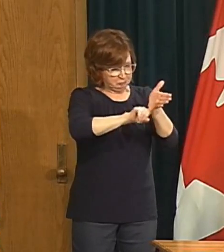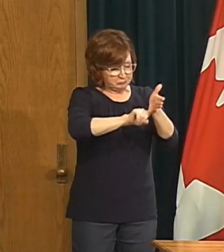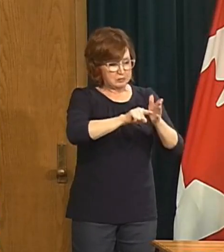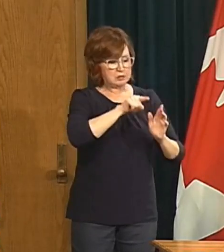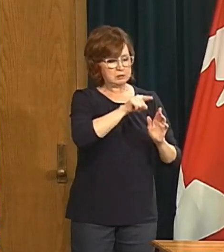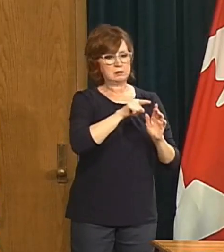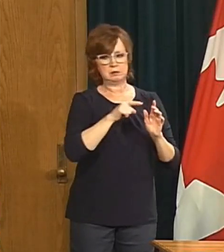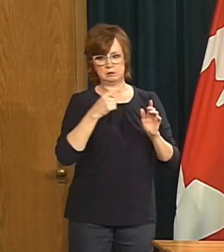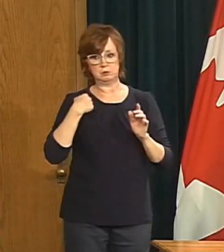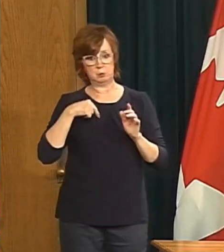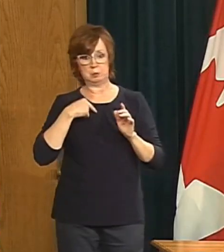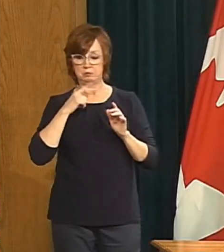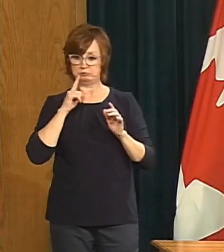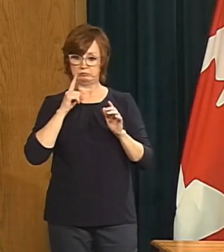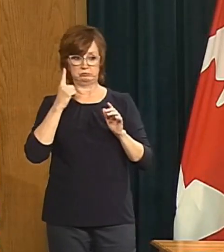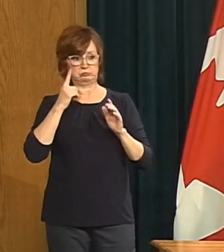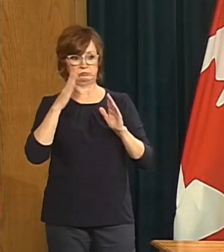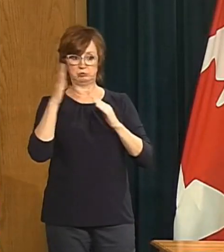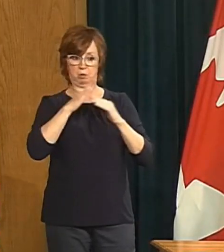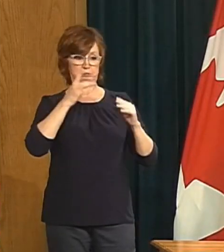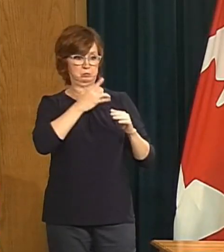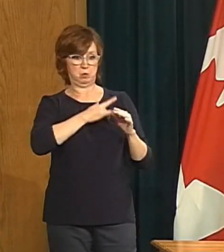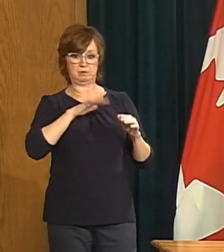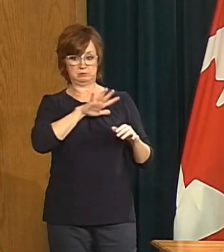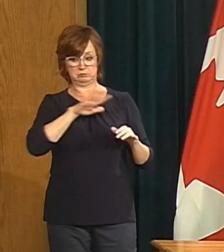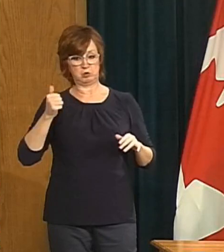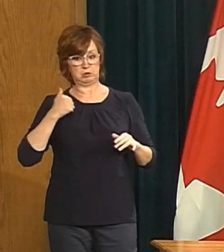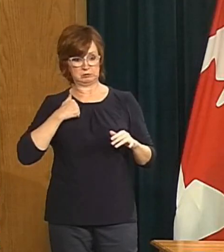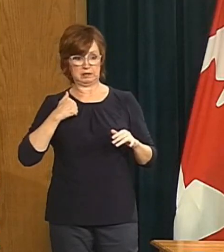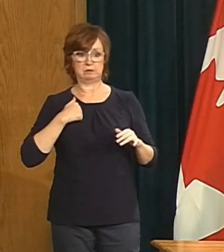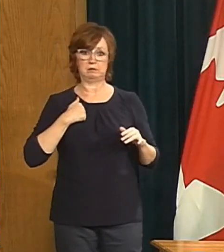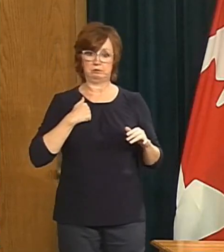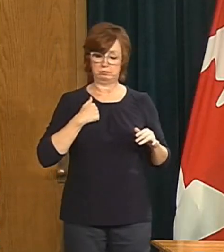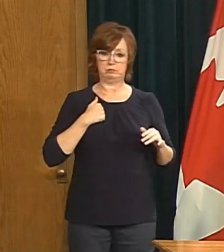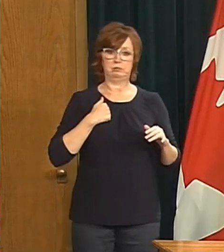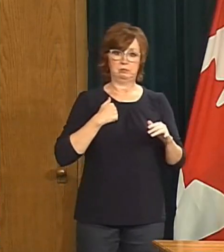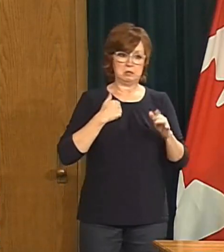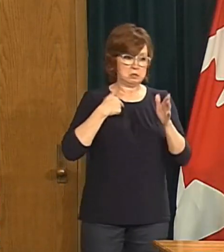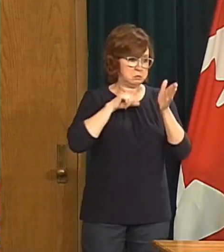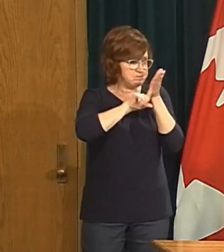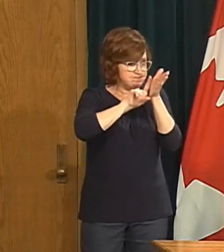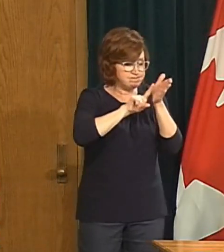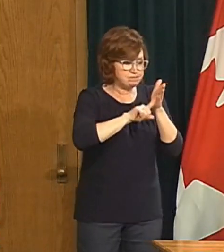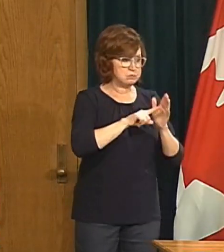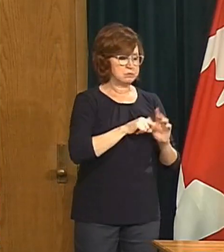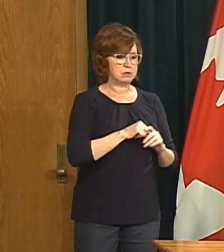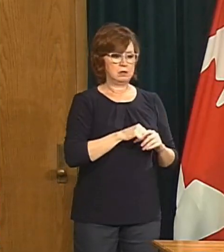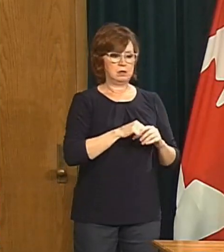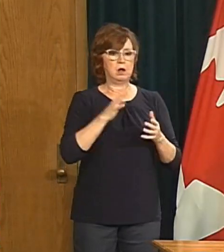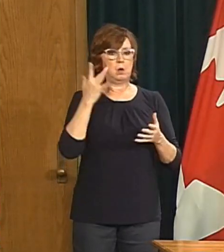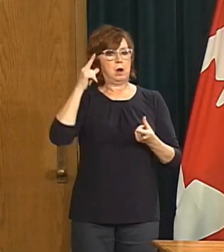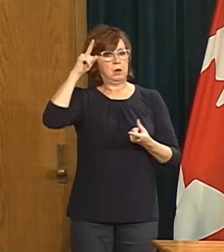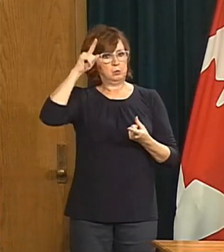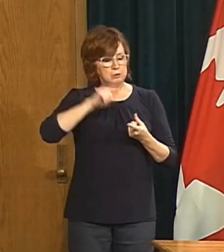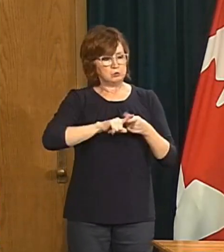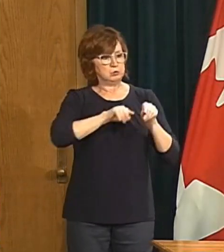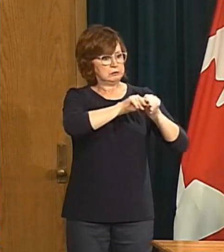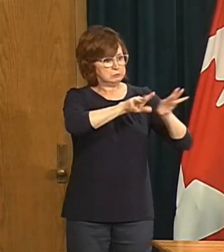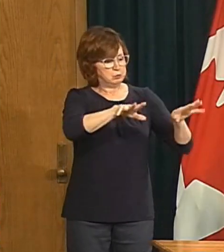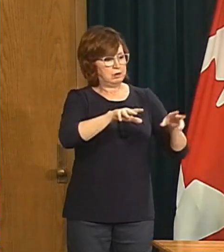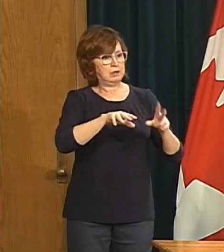the most severe symptoms from this disease, as we begin to minimize the economic impact and reopen